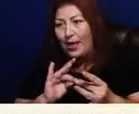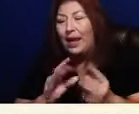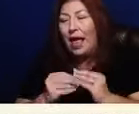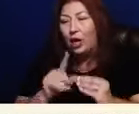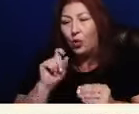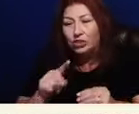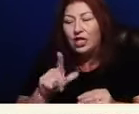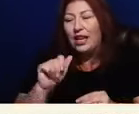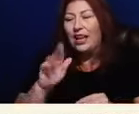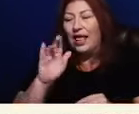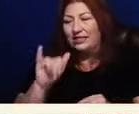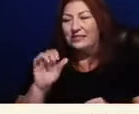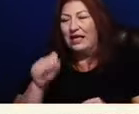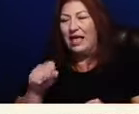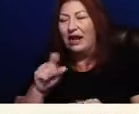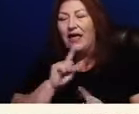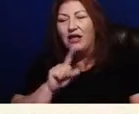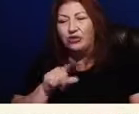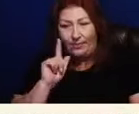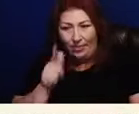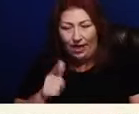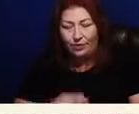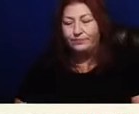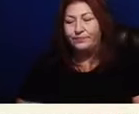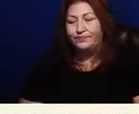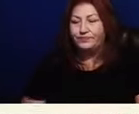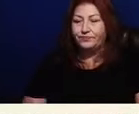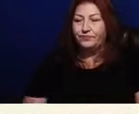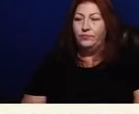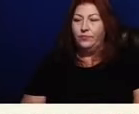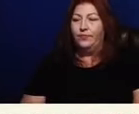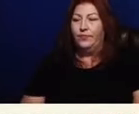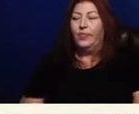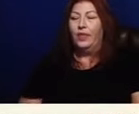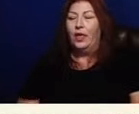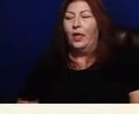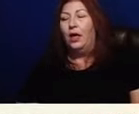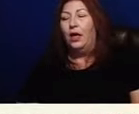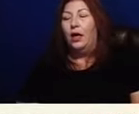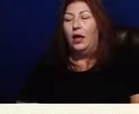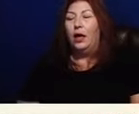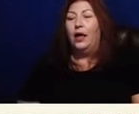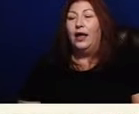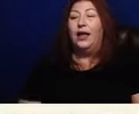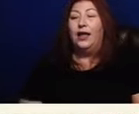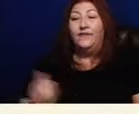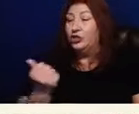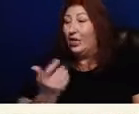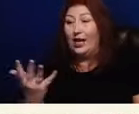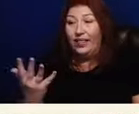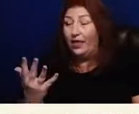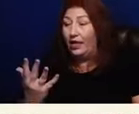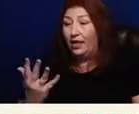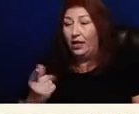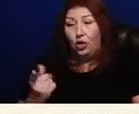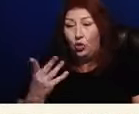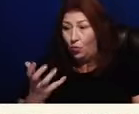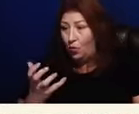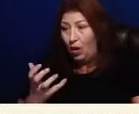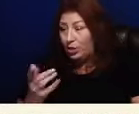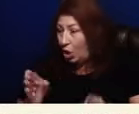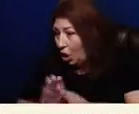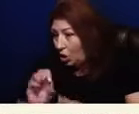Lacey can, you know, answer them on the comment section down below. Is there anything you want to close